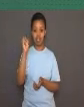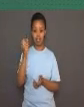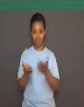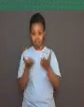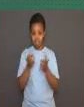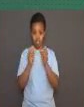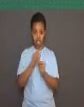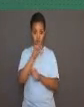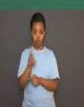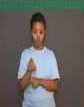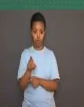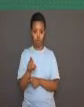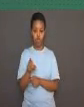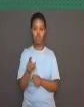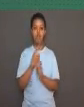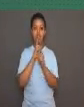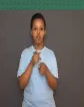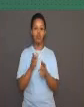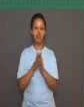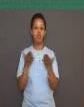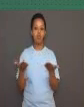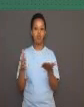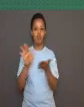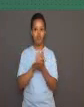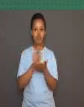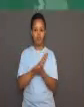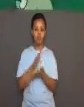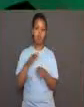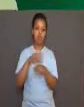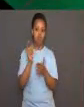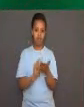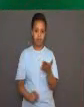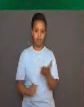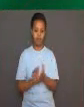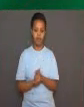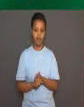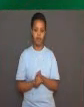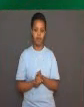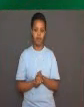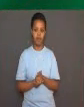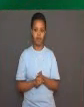to write down your answer on a sheet of notebook paper.